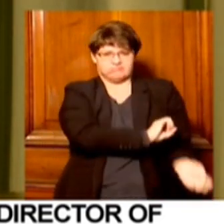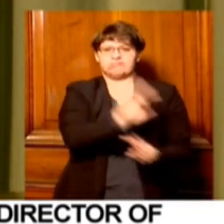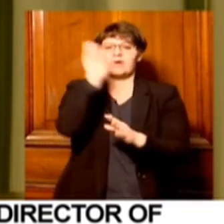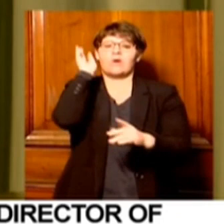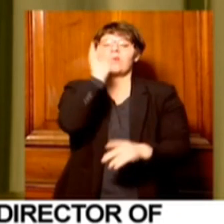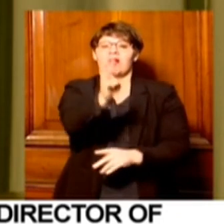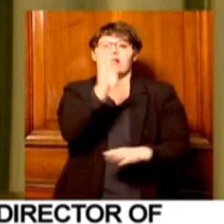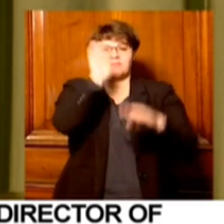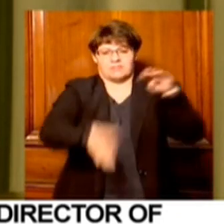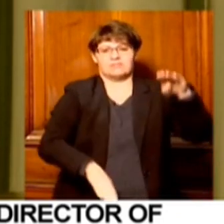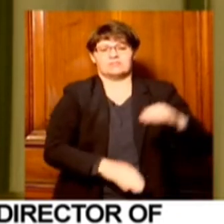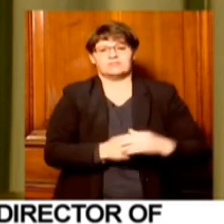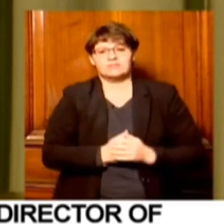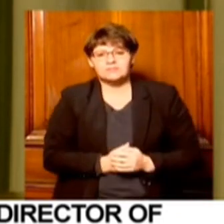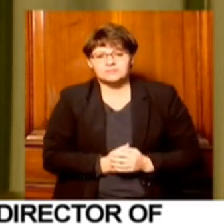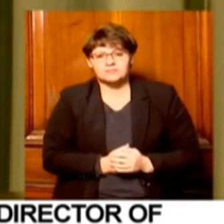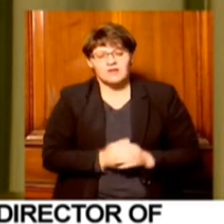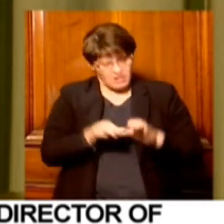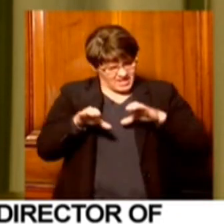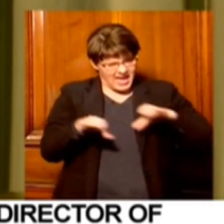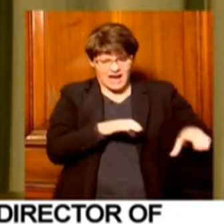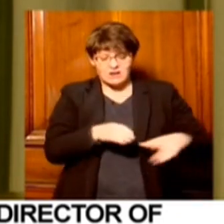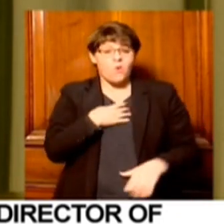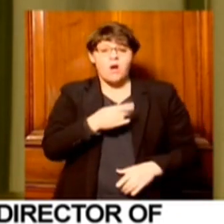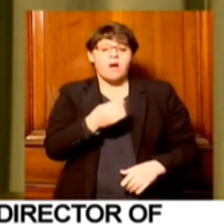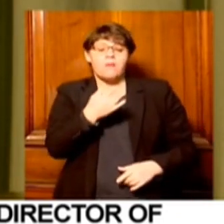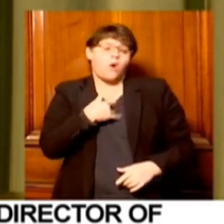law enforcement authorities will act without